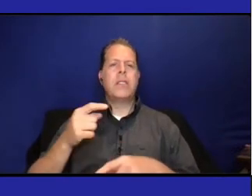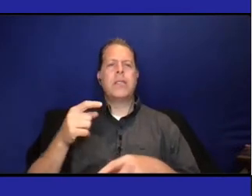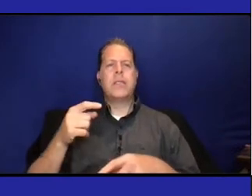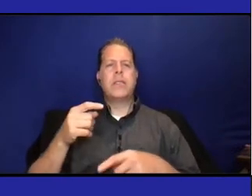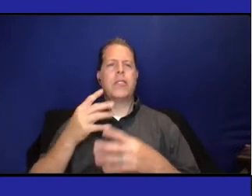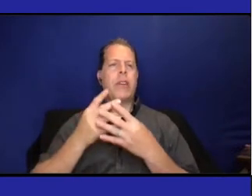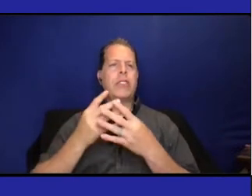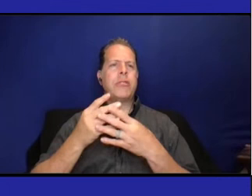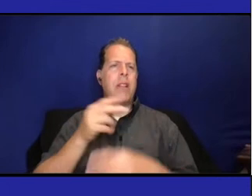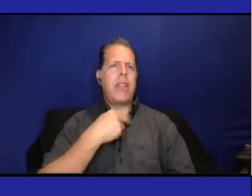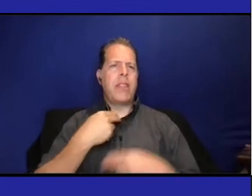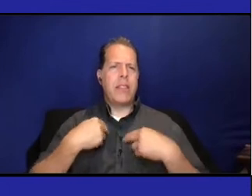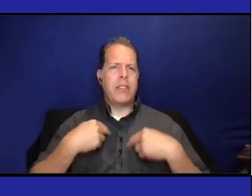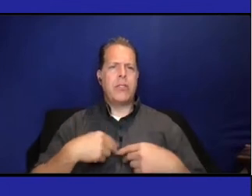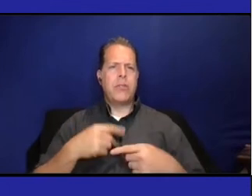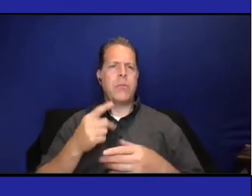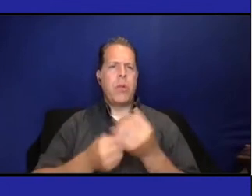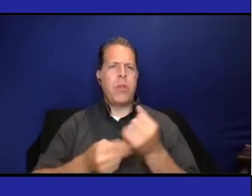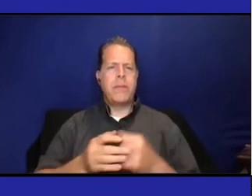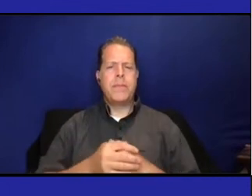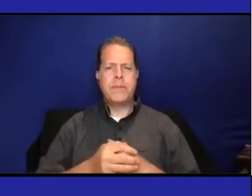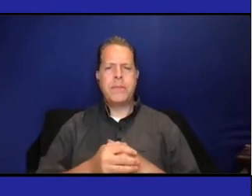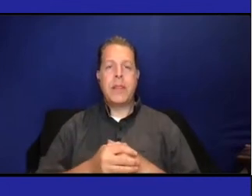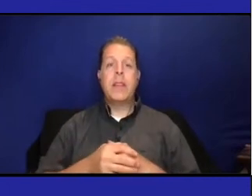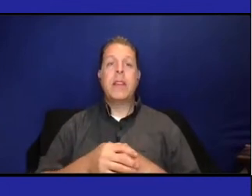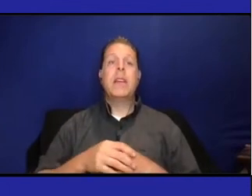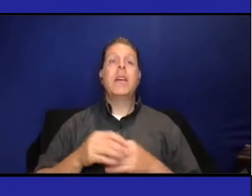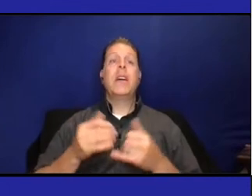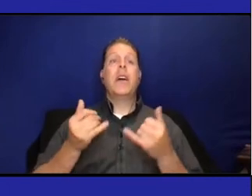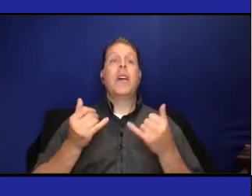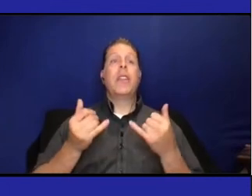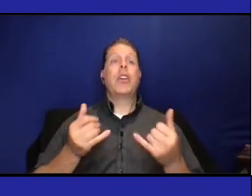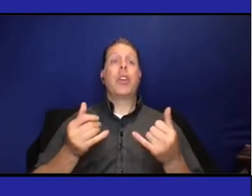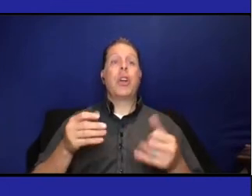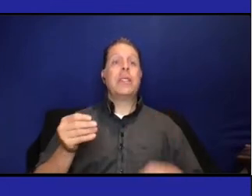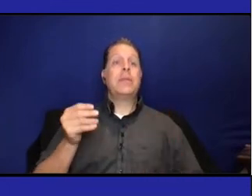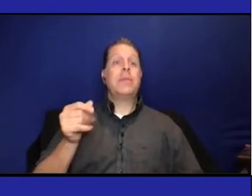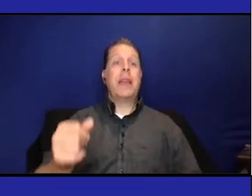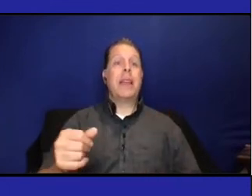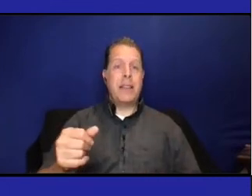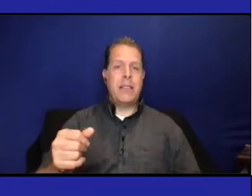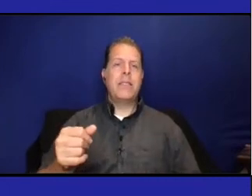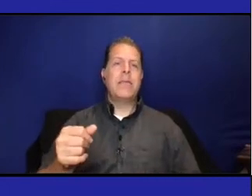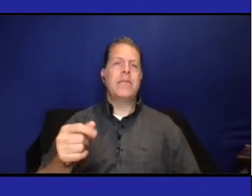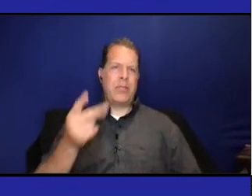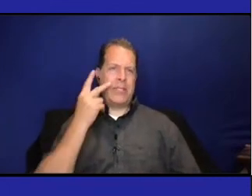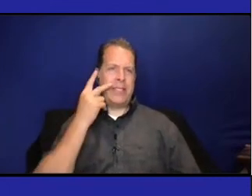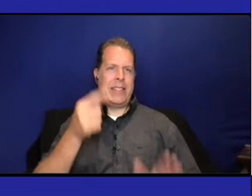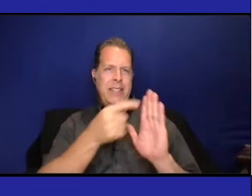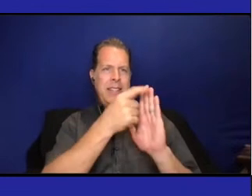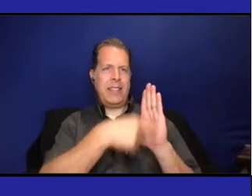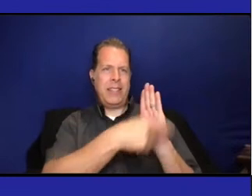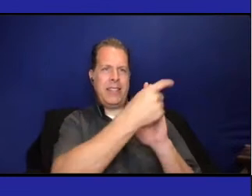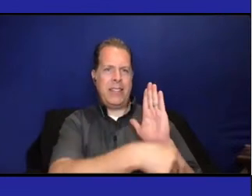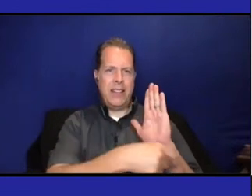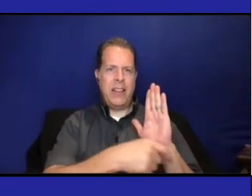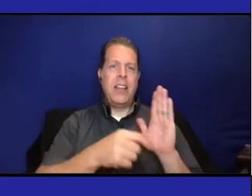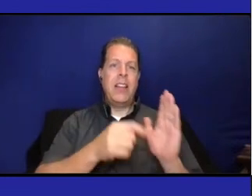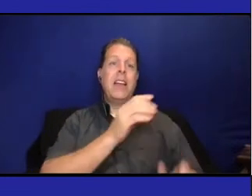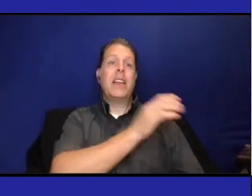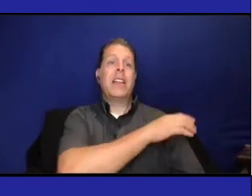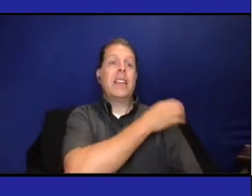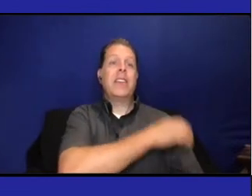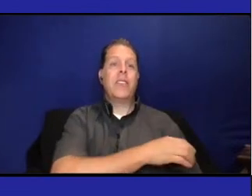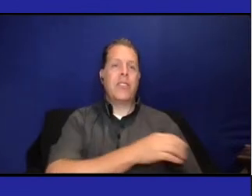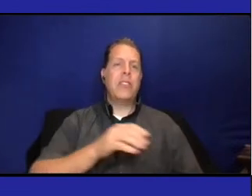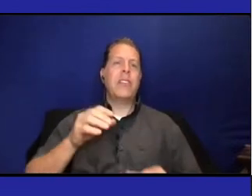slide. The current spend, as you can see, it will go down for the clinical engineering for the new